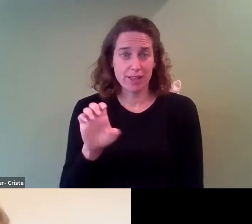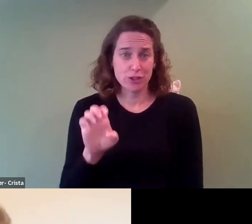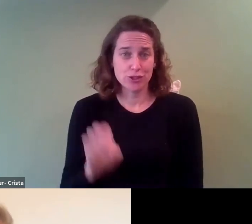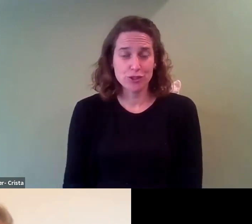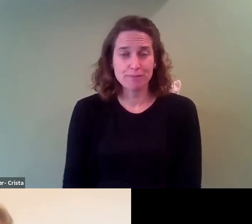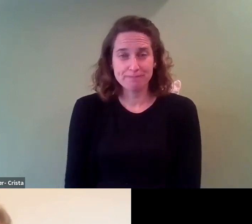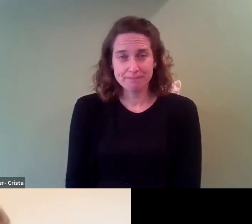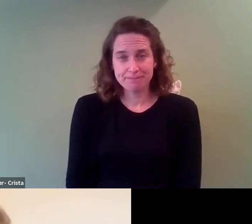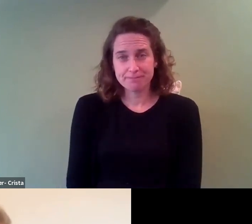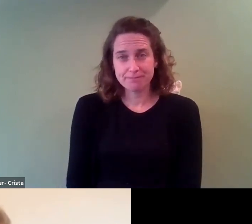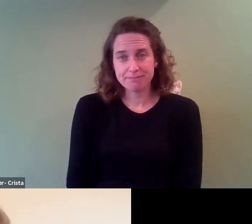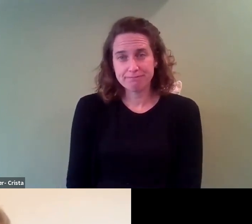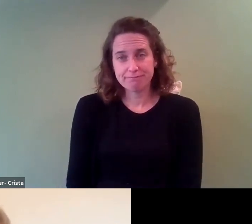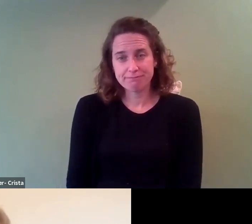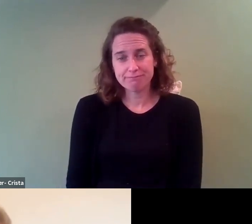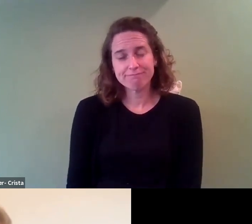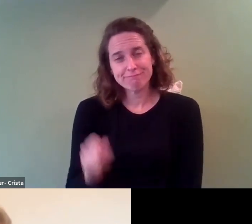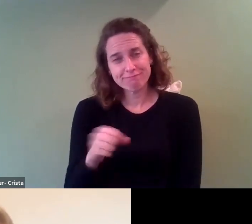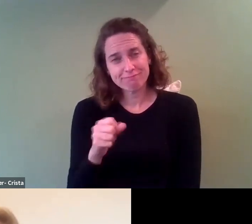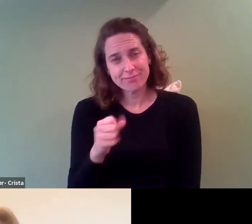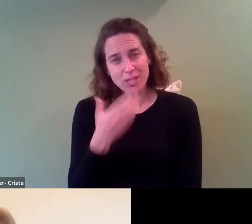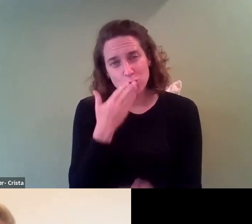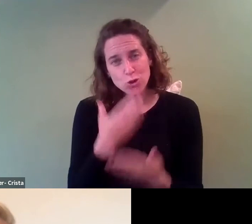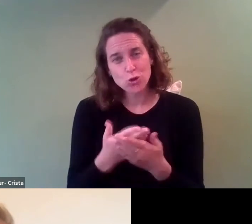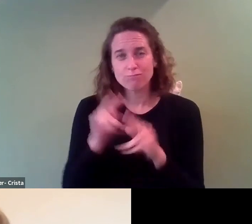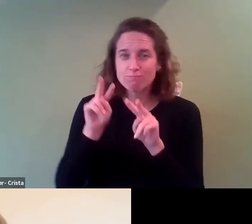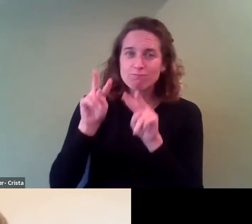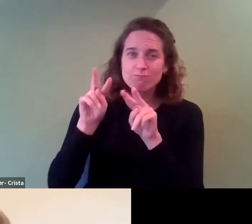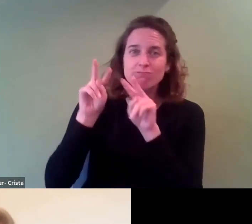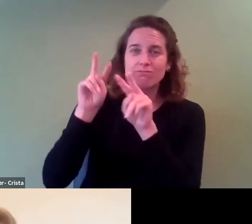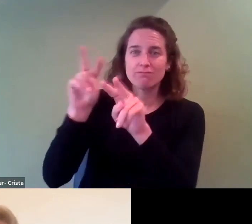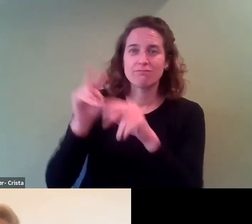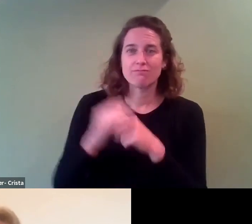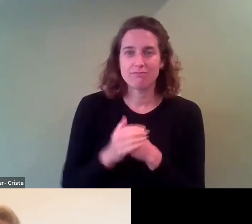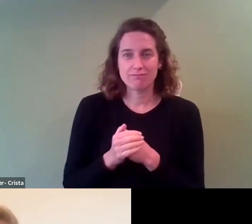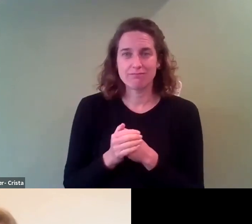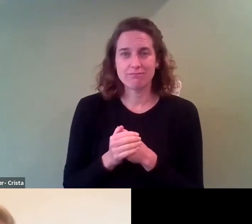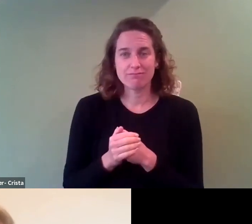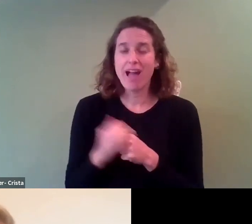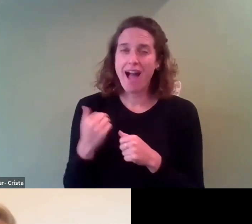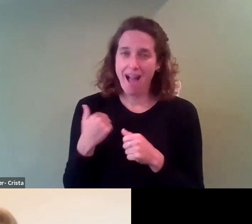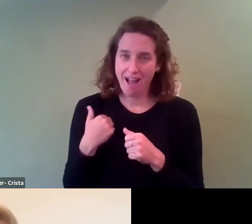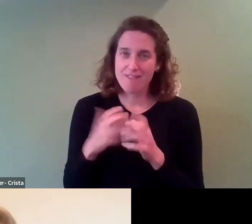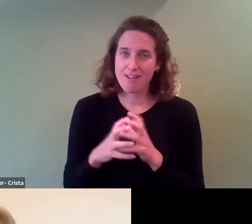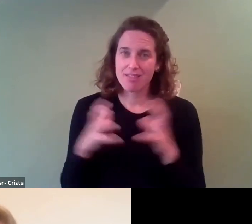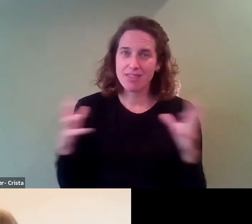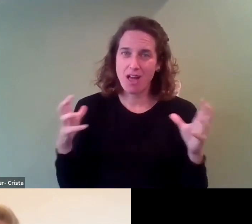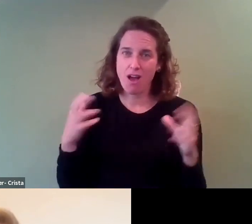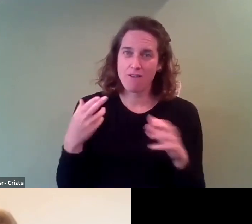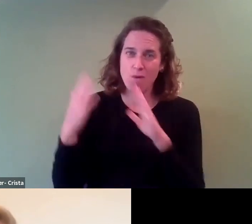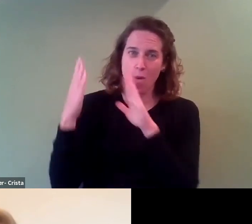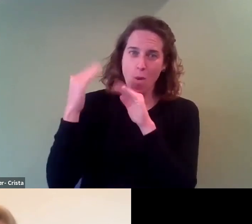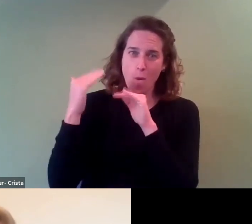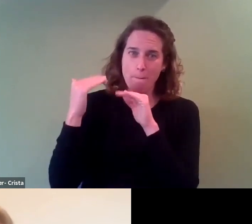I think it's a great aspiration for sure, and I have a lot of help. I have a lot of hope in this upcoming generation